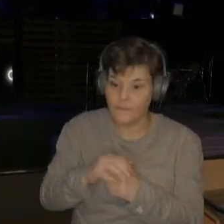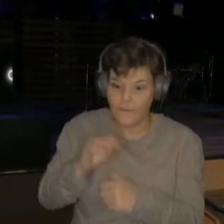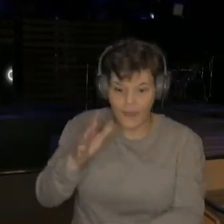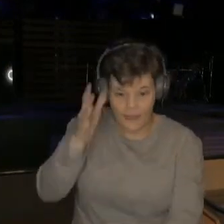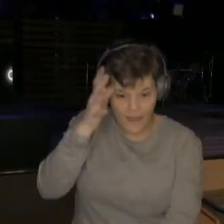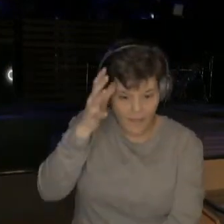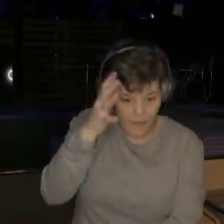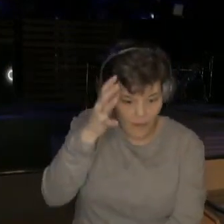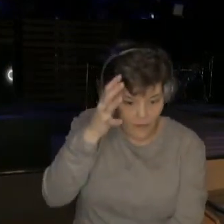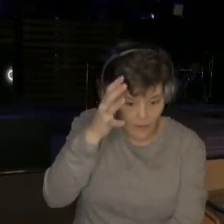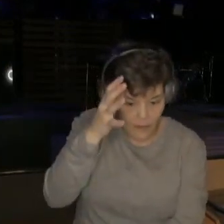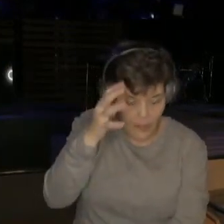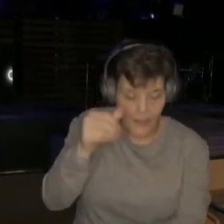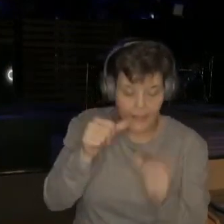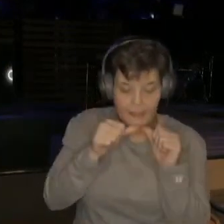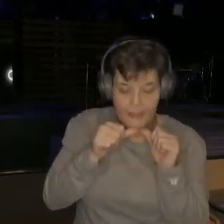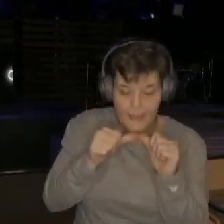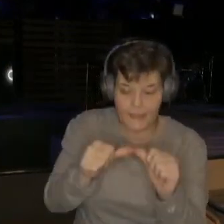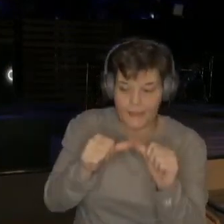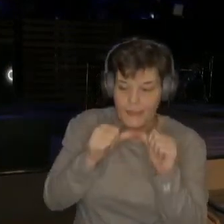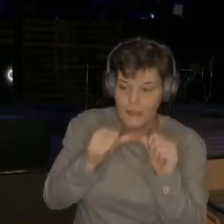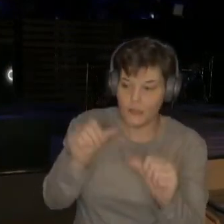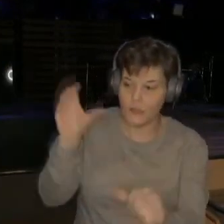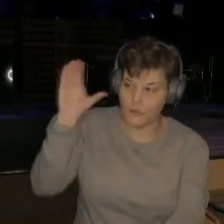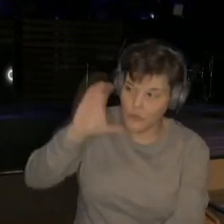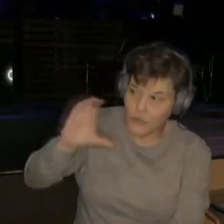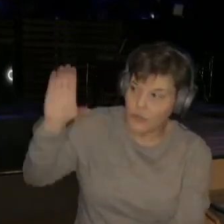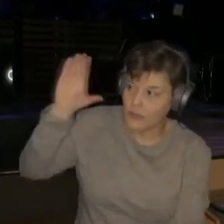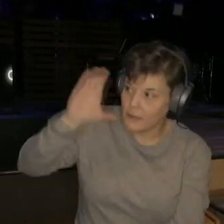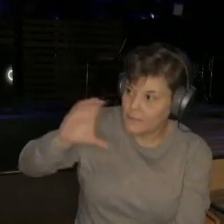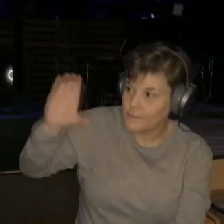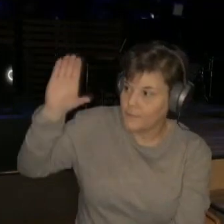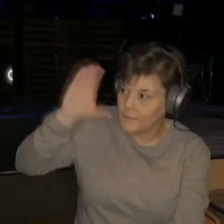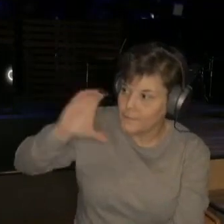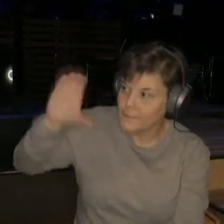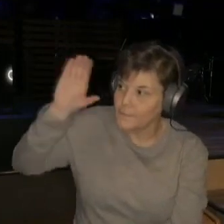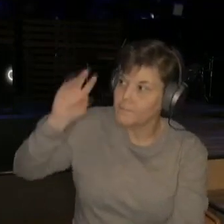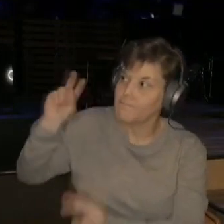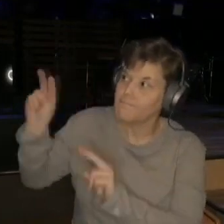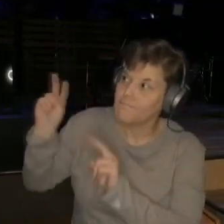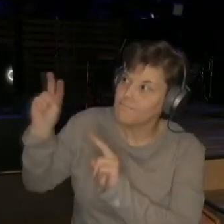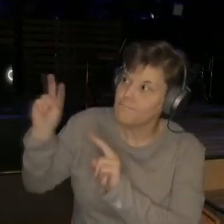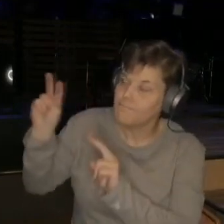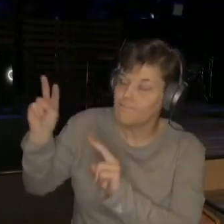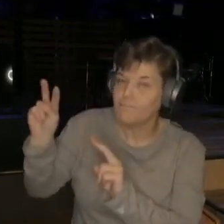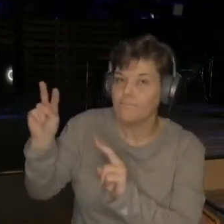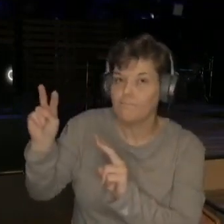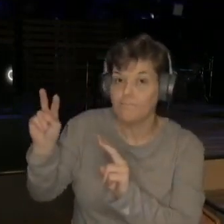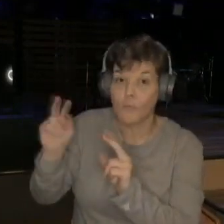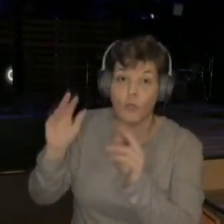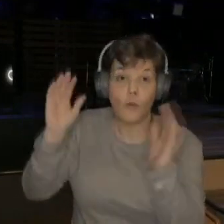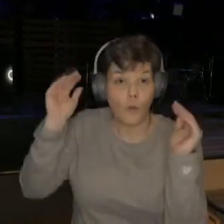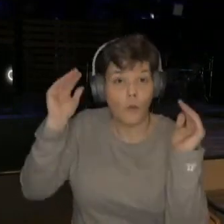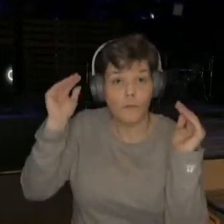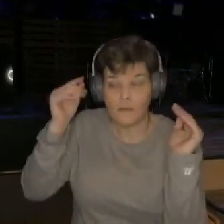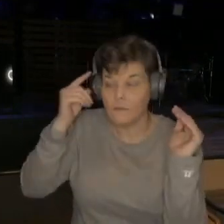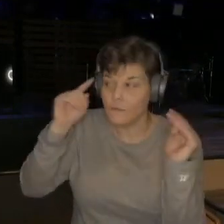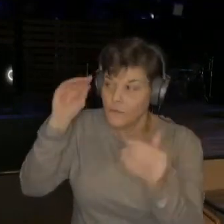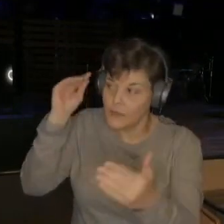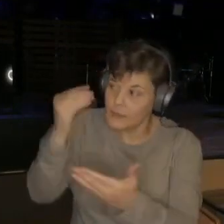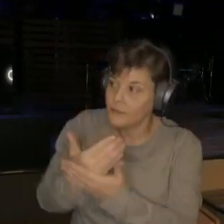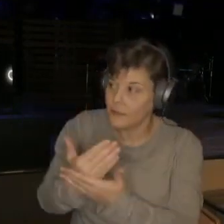stopped looking. He never stopped hoping for his son to return.